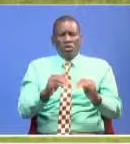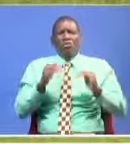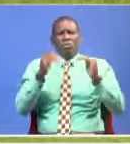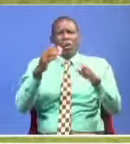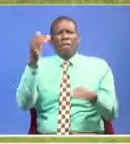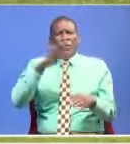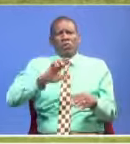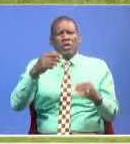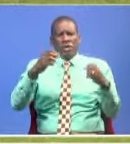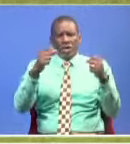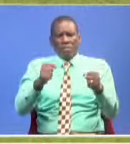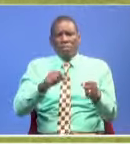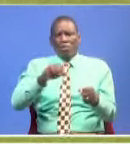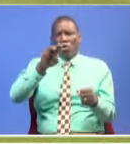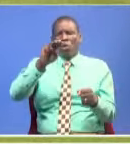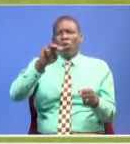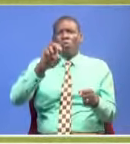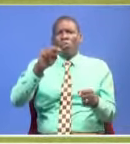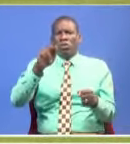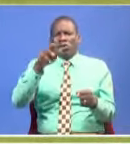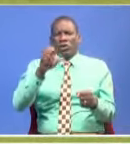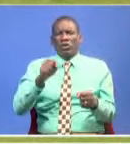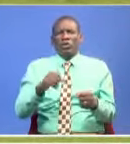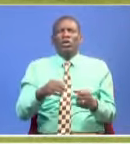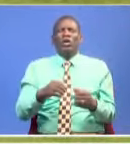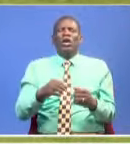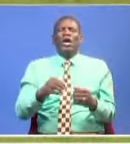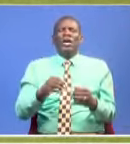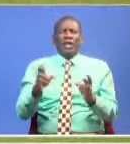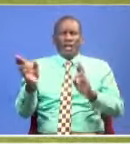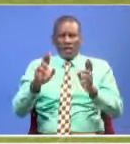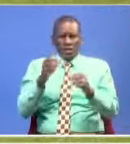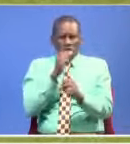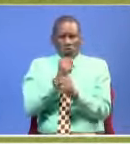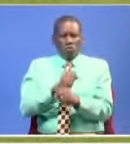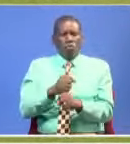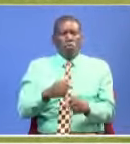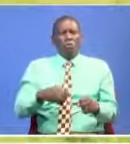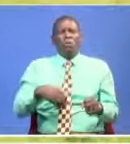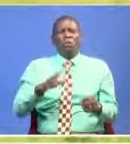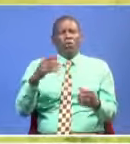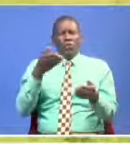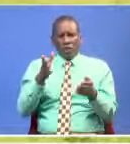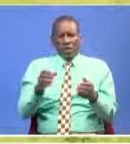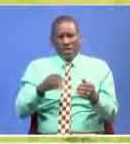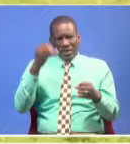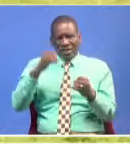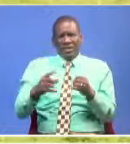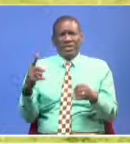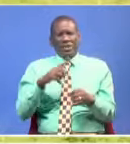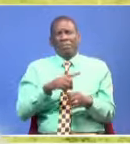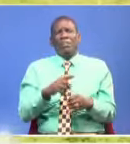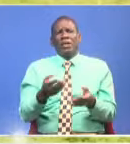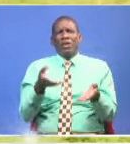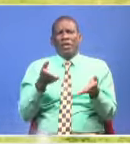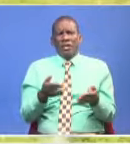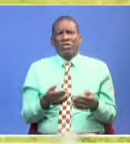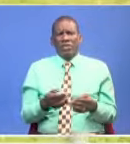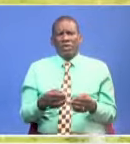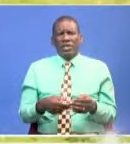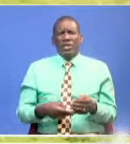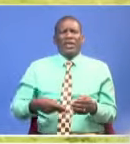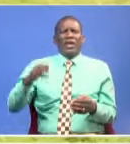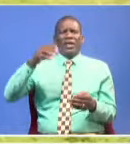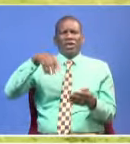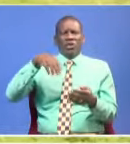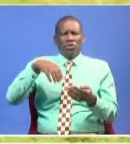The monks are looking to stage more upsets on the final day. The most unfortunate thing is that the higher you go, the harder